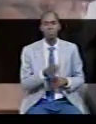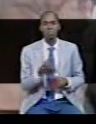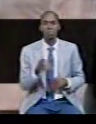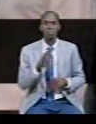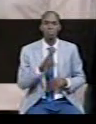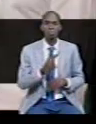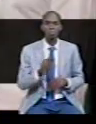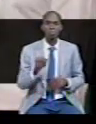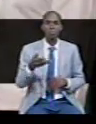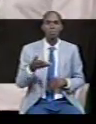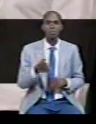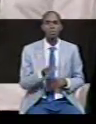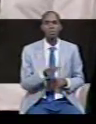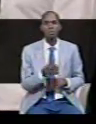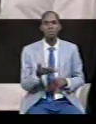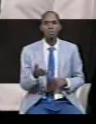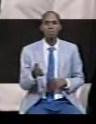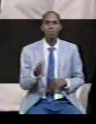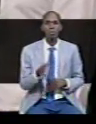compromise, no